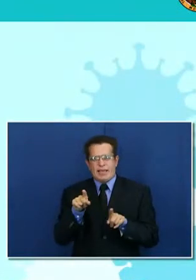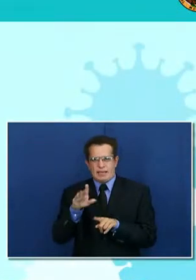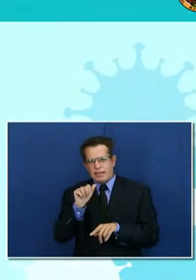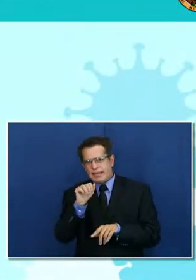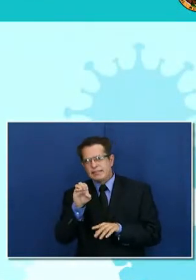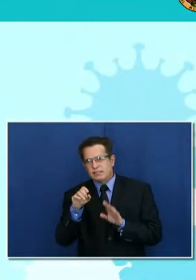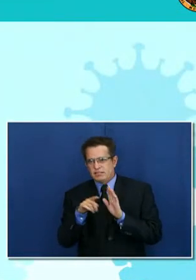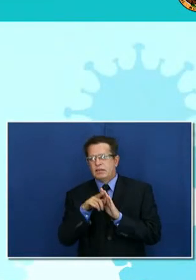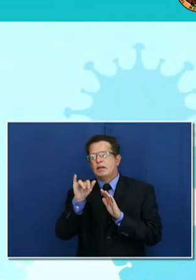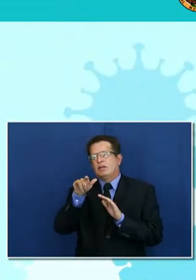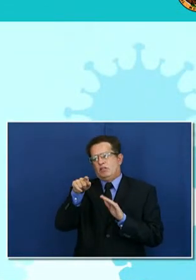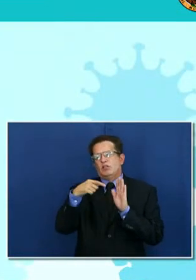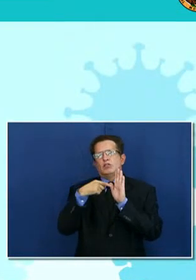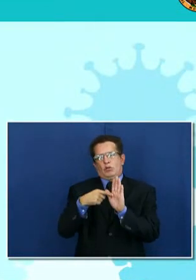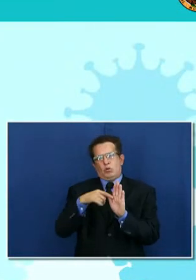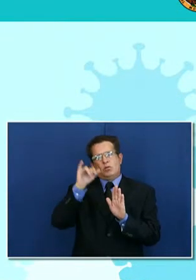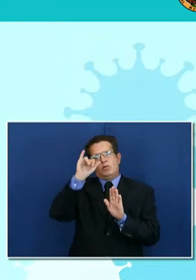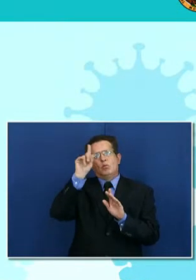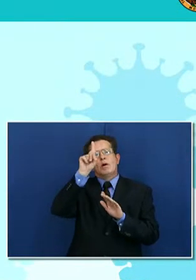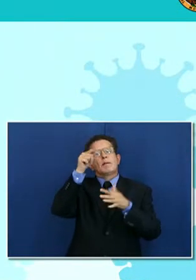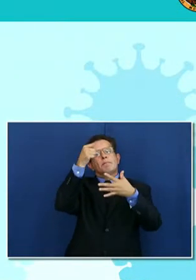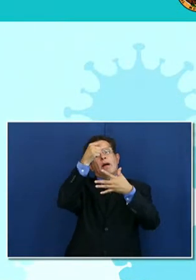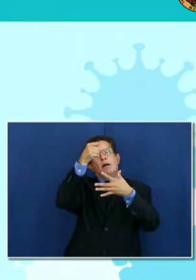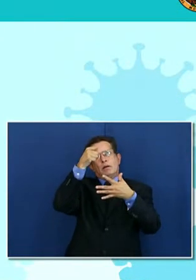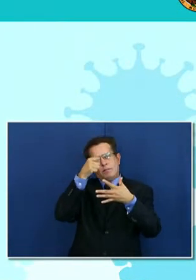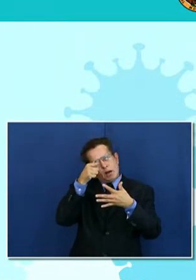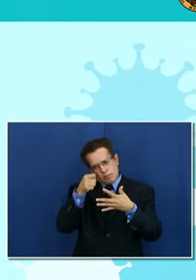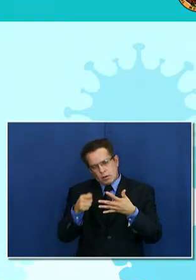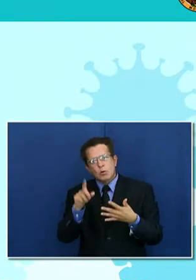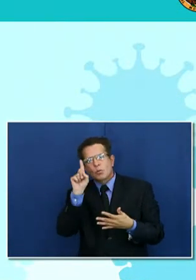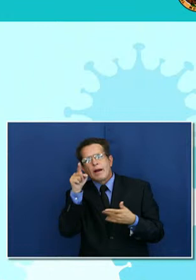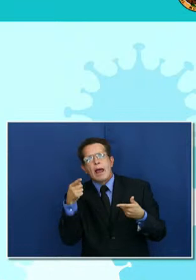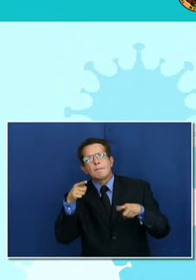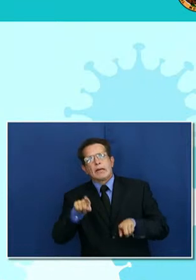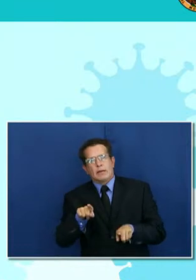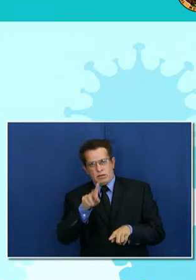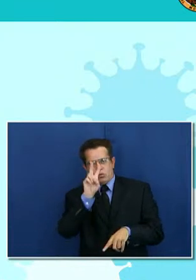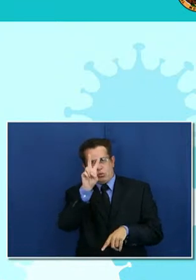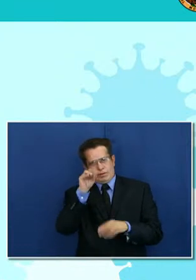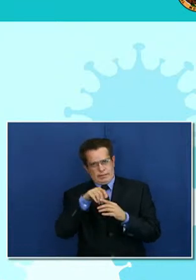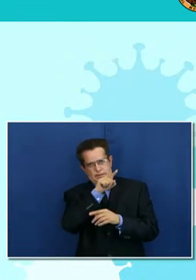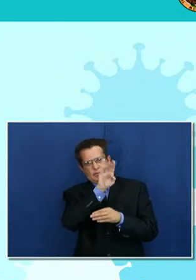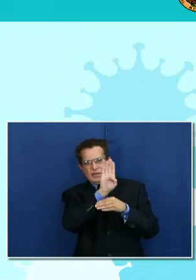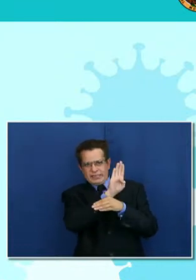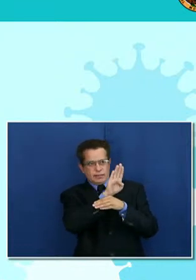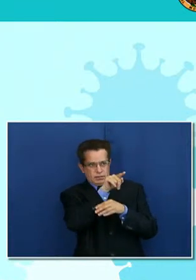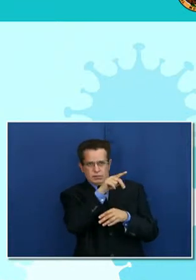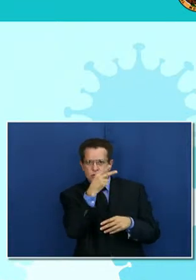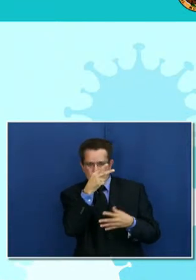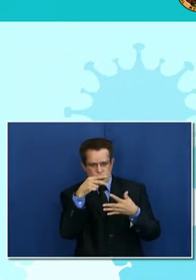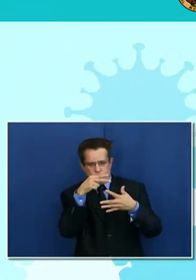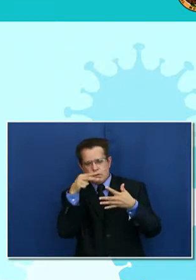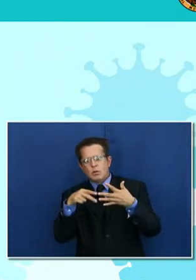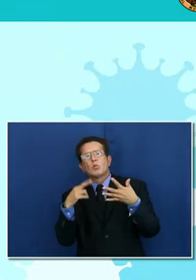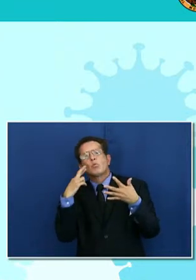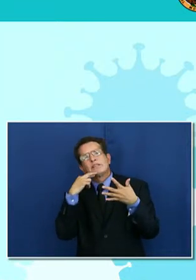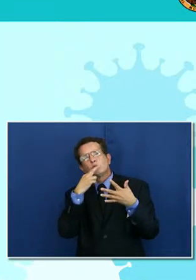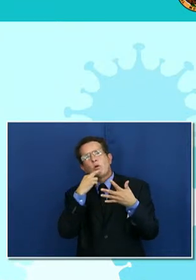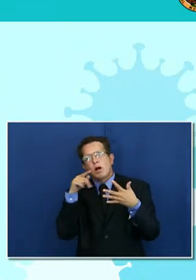the outbreaks in the sector locations, which includes 2 in businesses, 2 in restaurants, 1